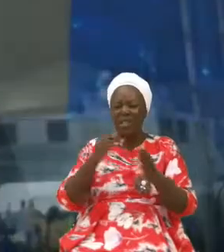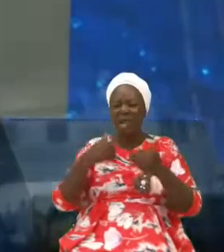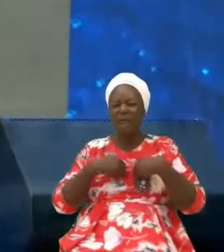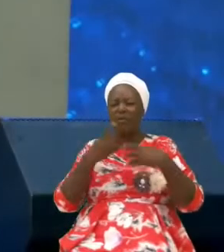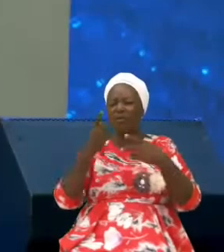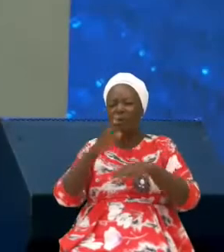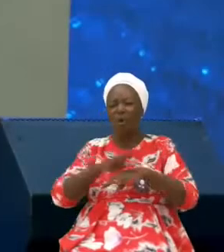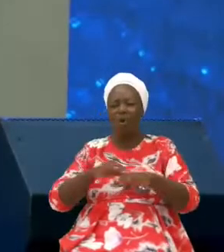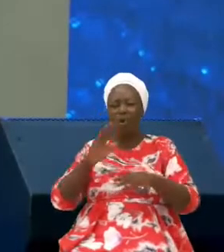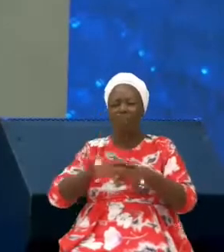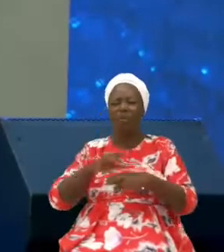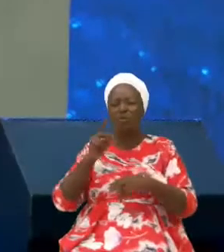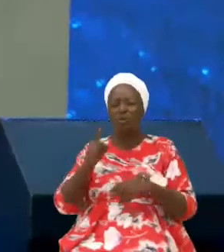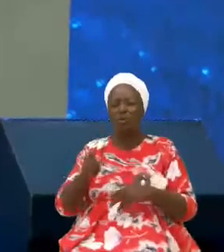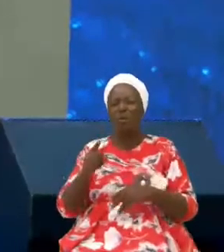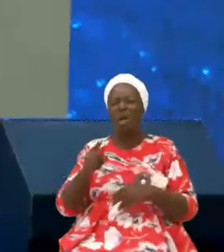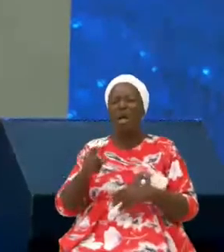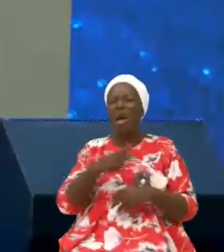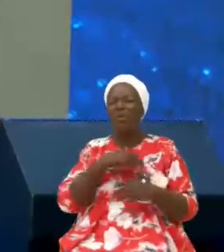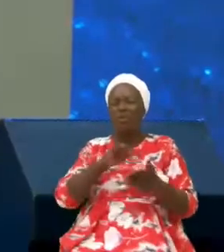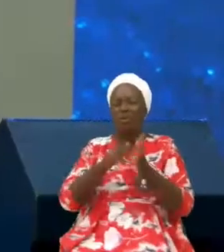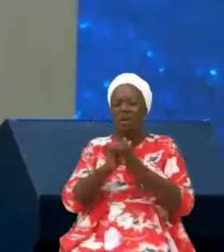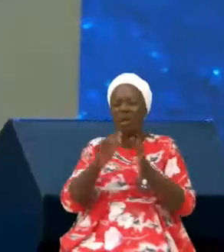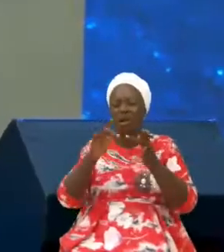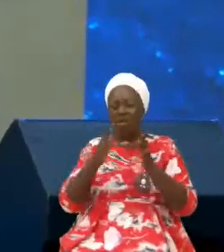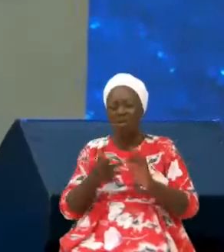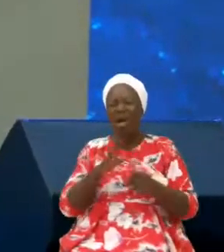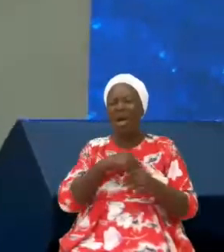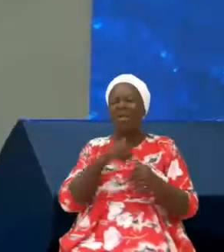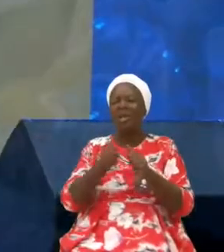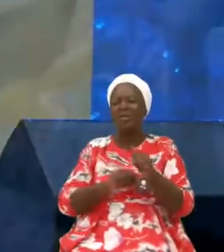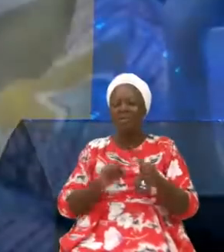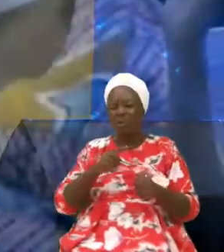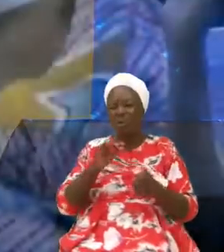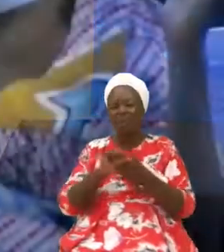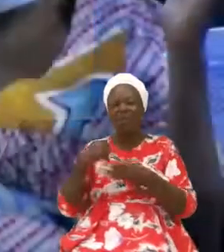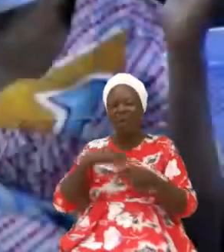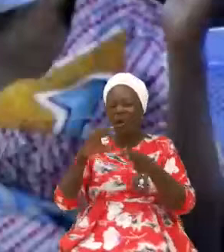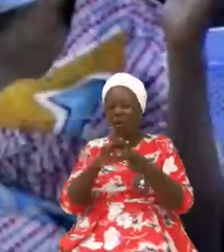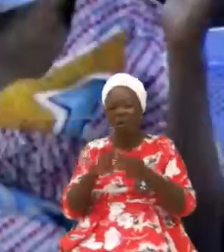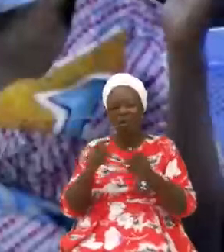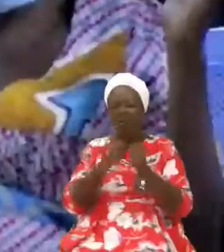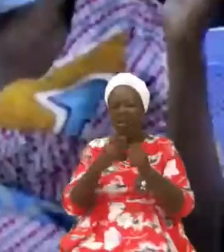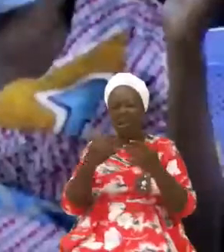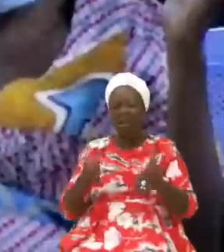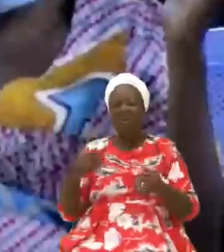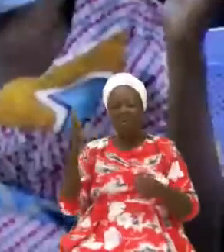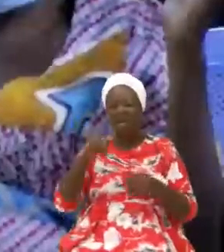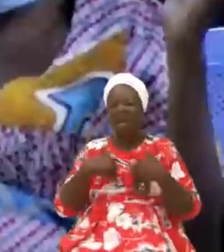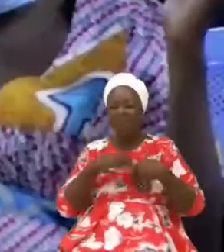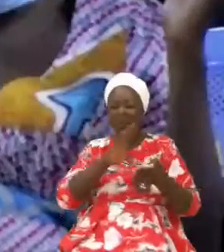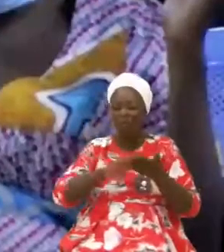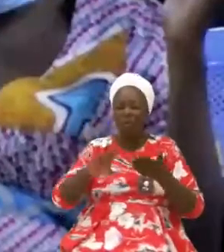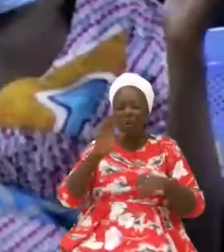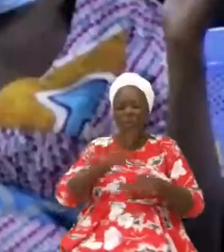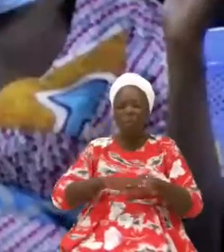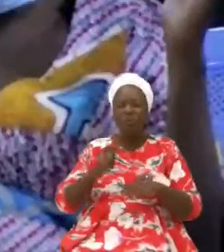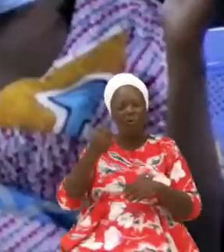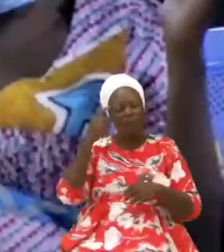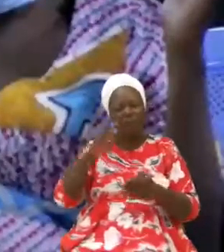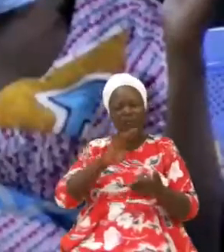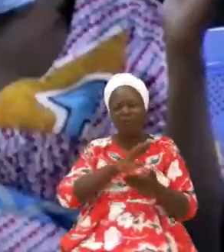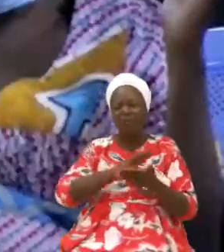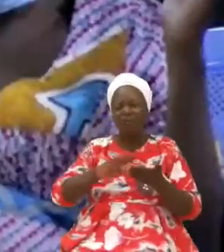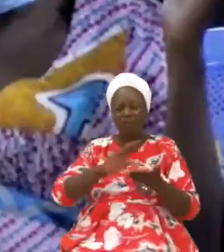upon you. And those online and those everywhere where we are connected together now, they've